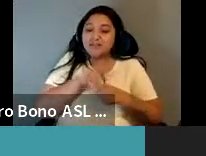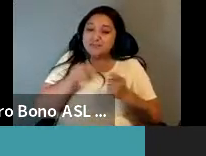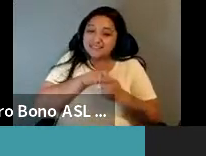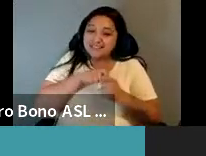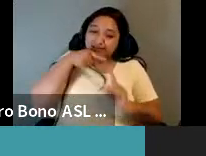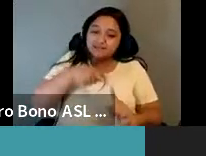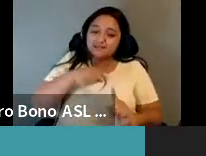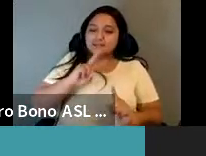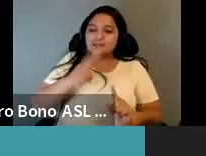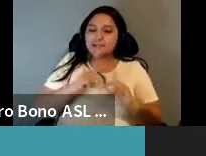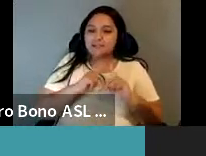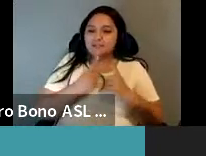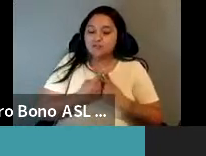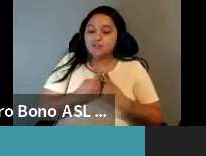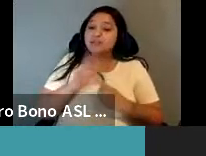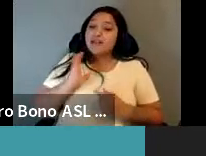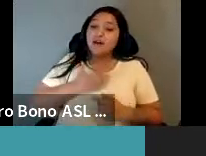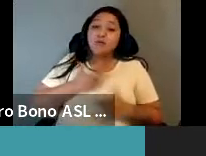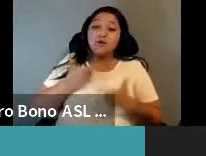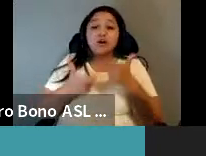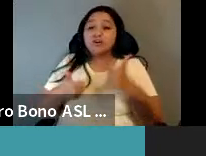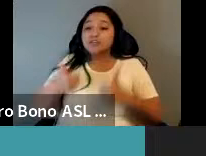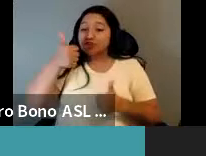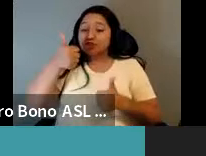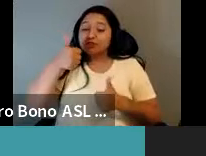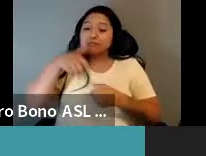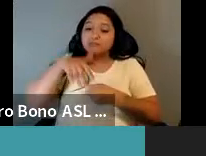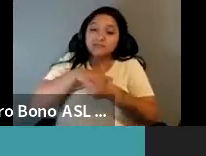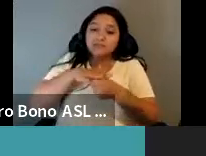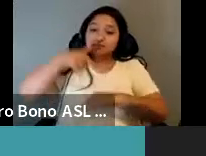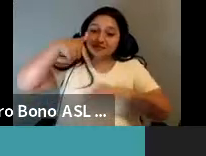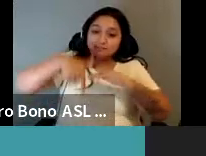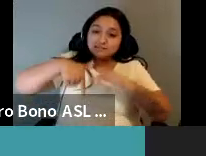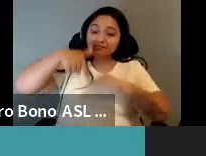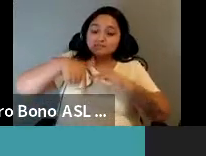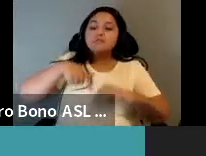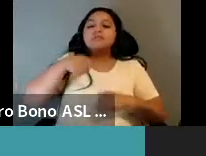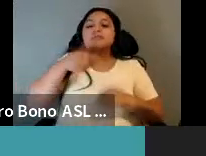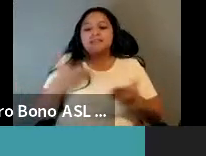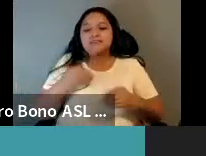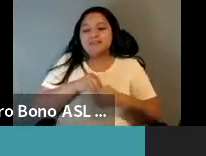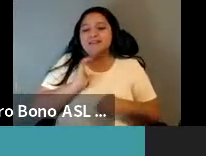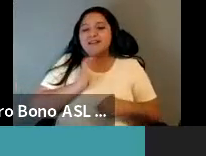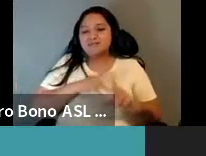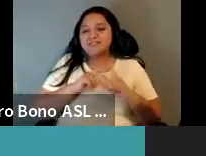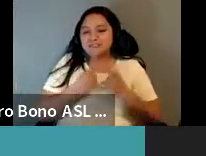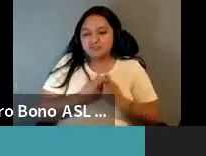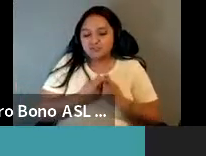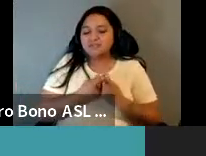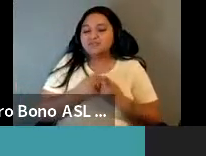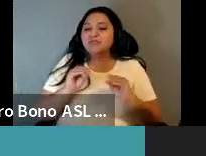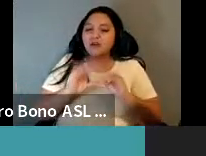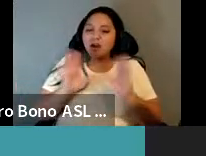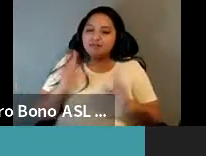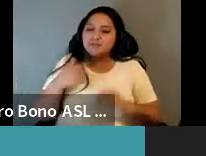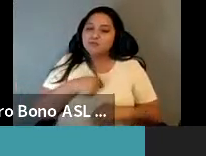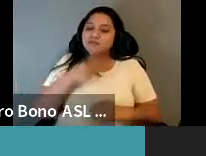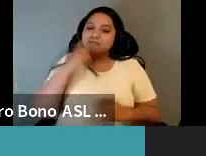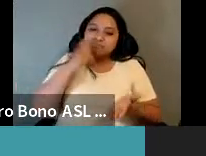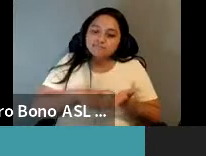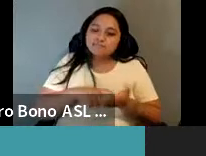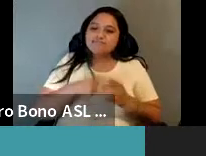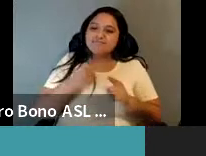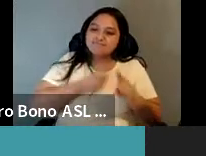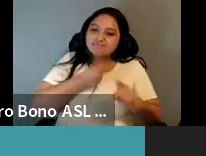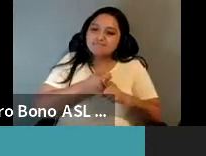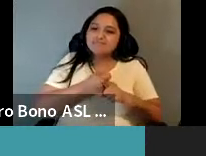urban oil field in the nation is in our district. This is the Inglewood oil field. And so it's no coincidence that we see higher rates of asthma, low